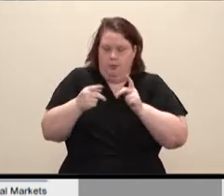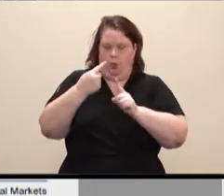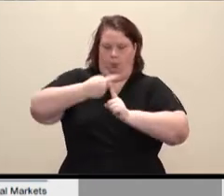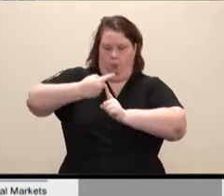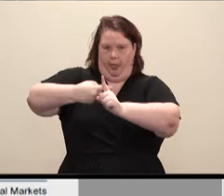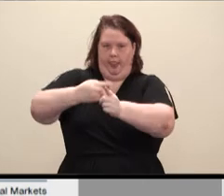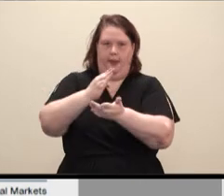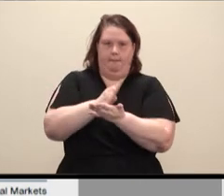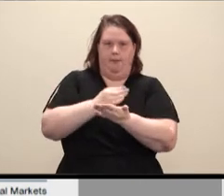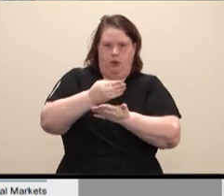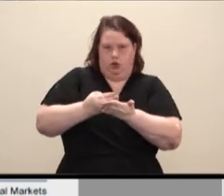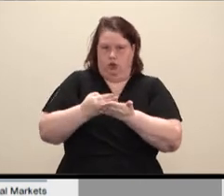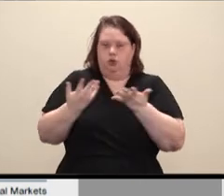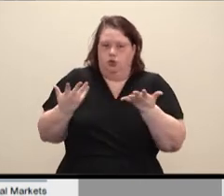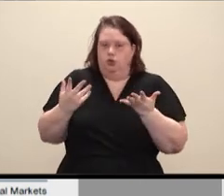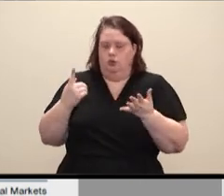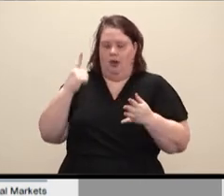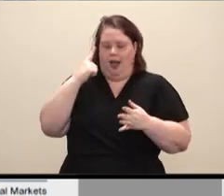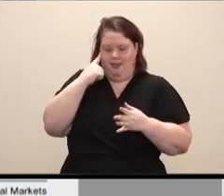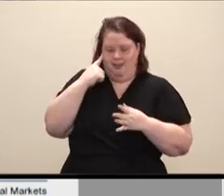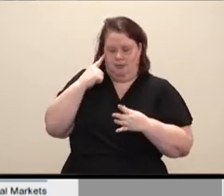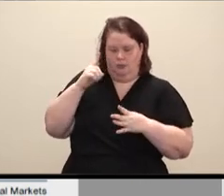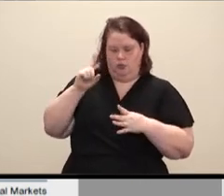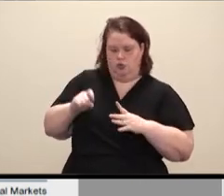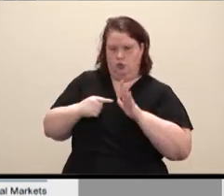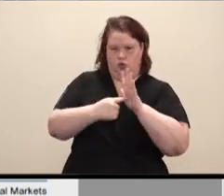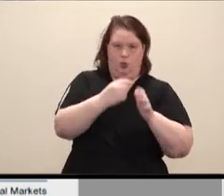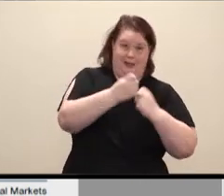this down to how most people look at their budgets.